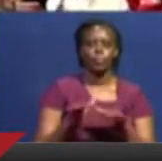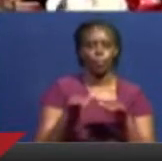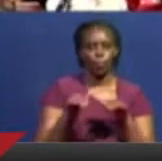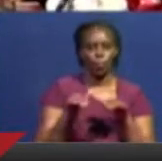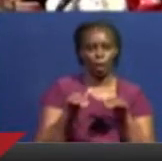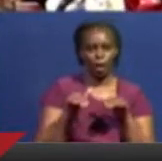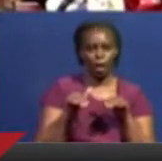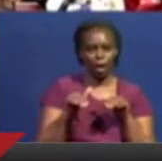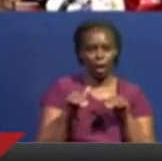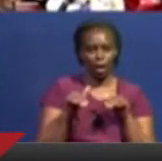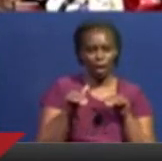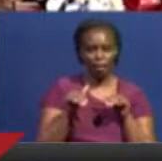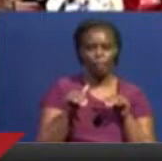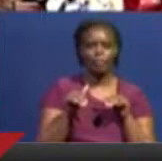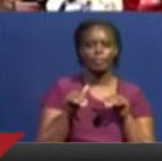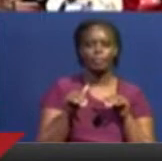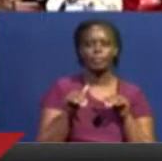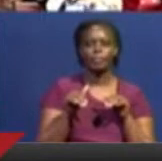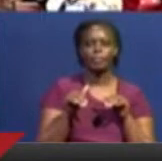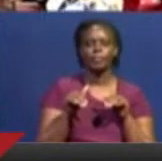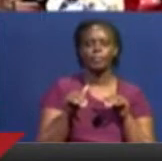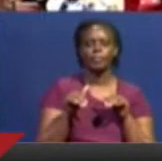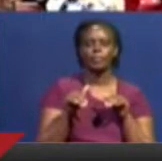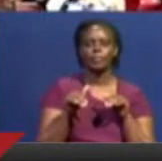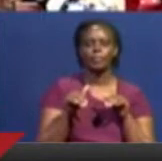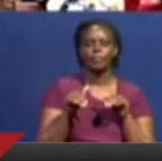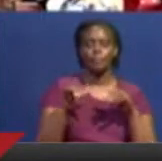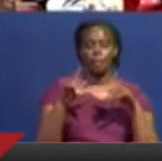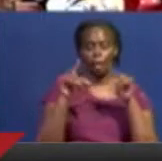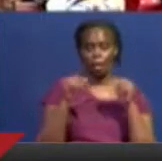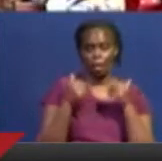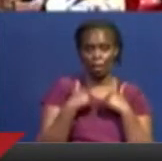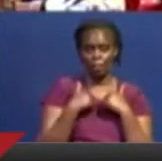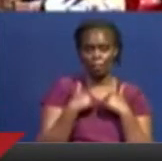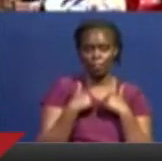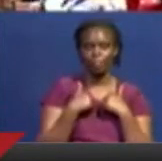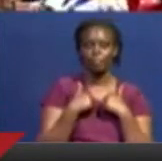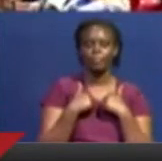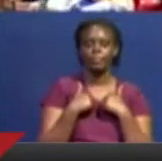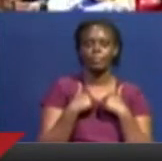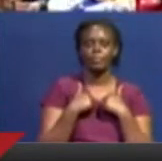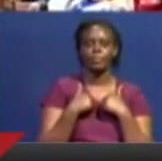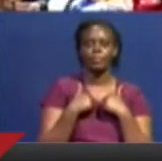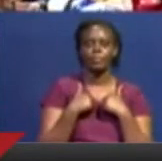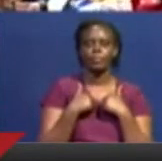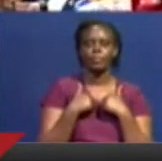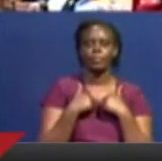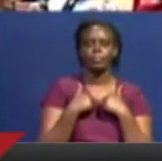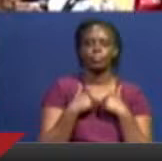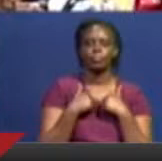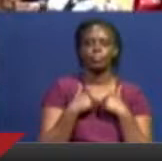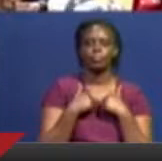Tungoje wakurugenzi wa mitambo. Catherine, you have your card? Yes, yes, I can. Yes.